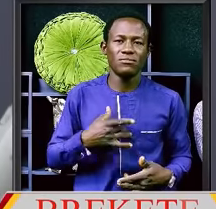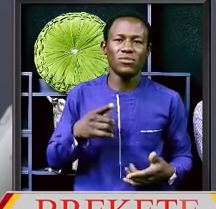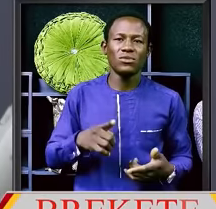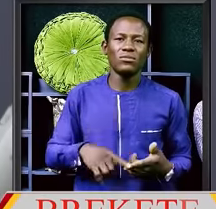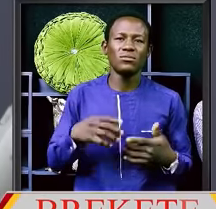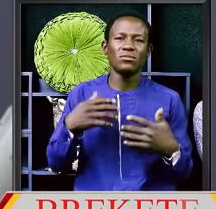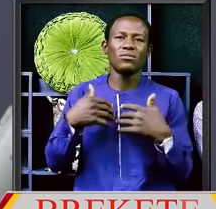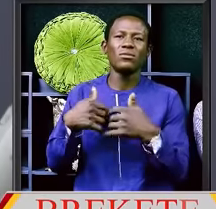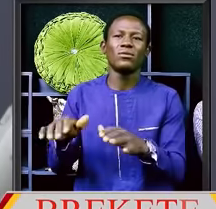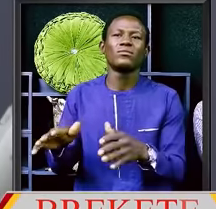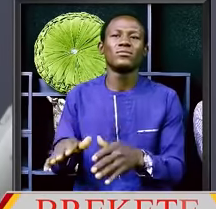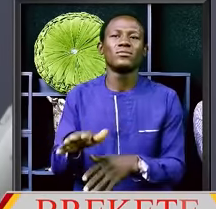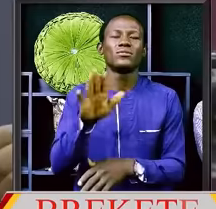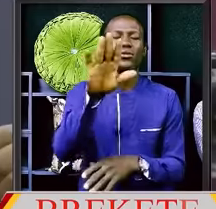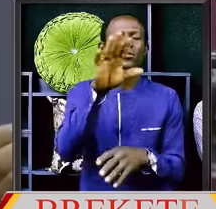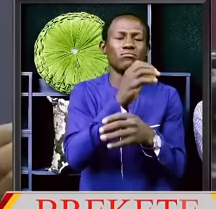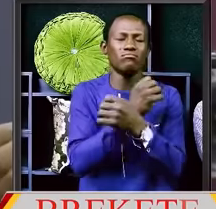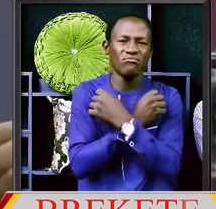To lose your loved one.